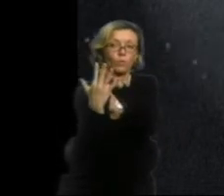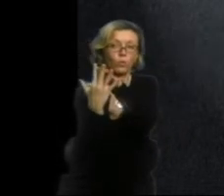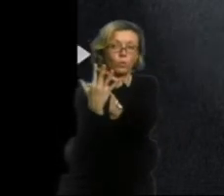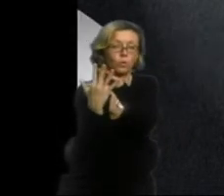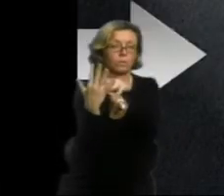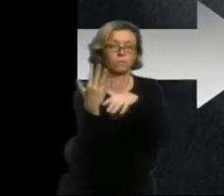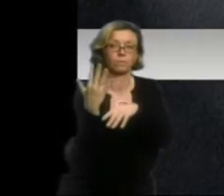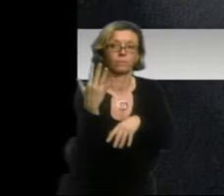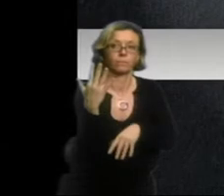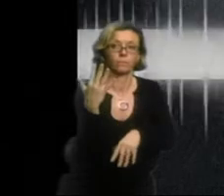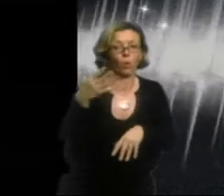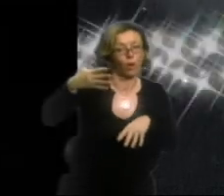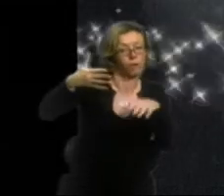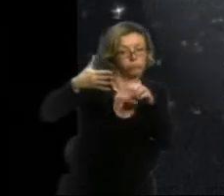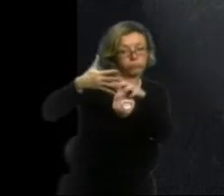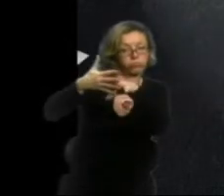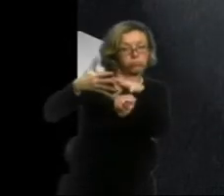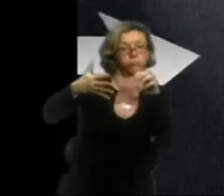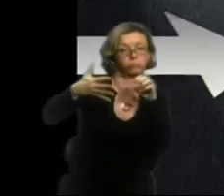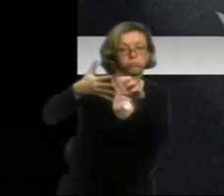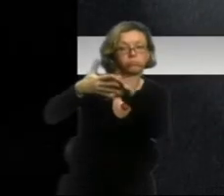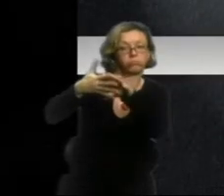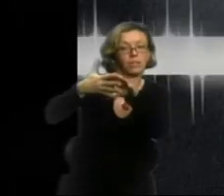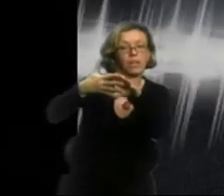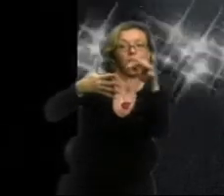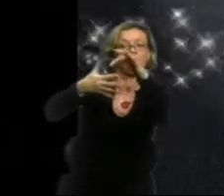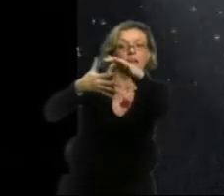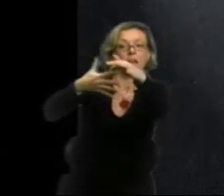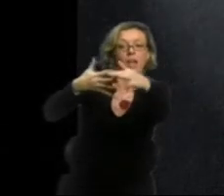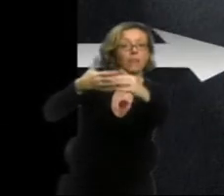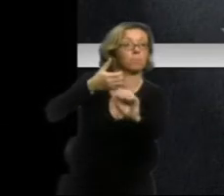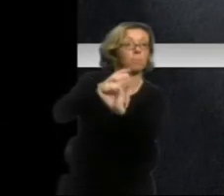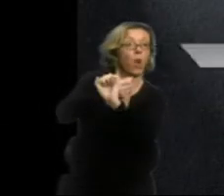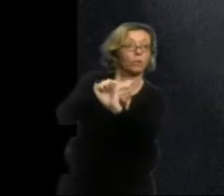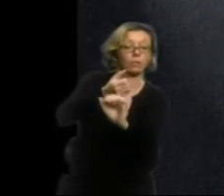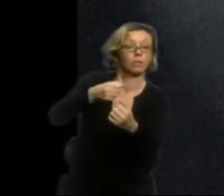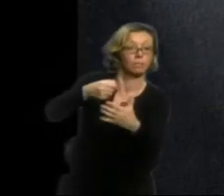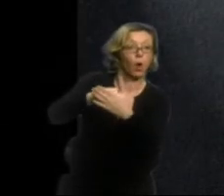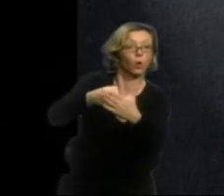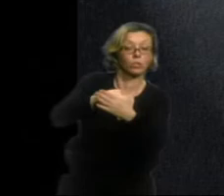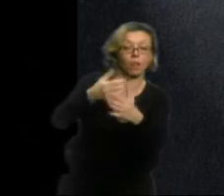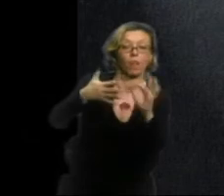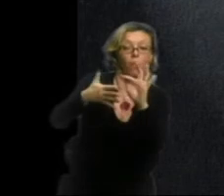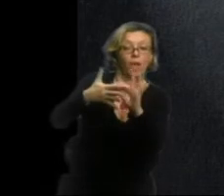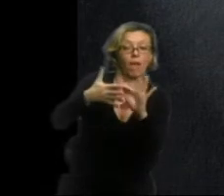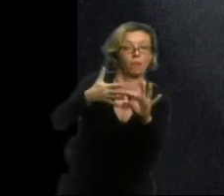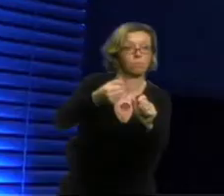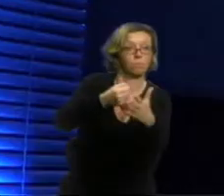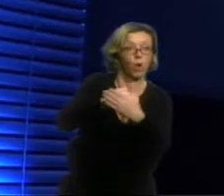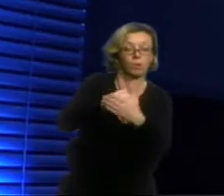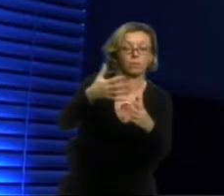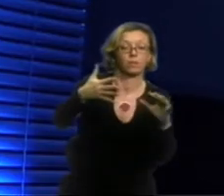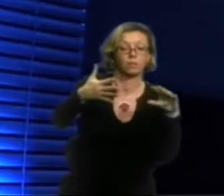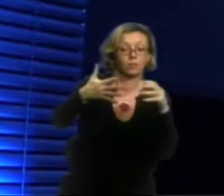orientation. All the other light gets stopped by this. Only light in a one set orientation will actually pass through